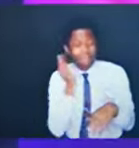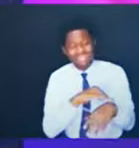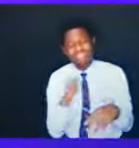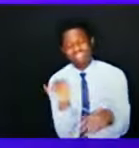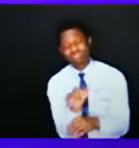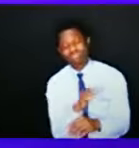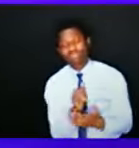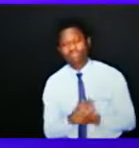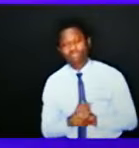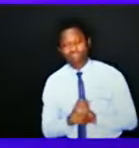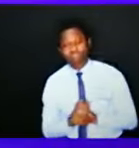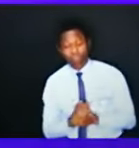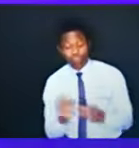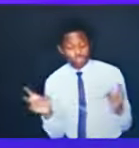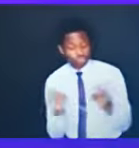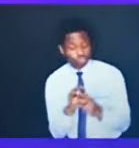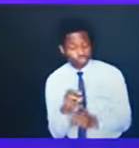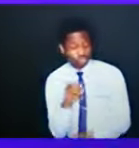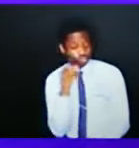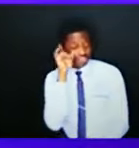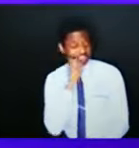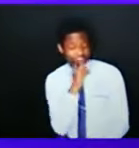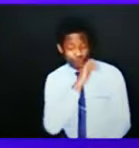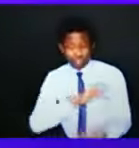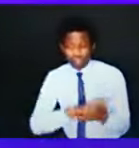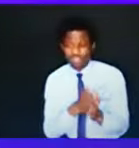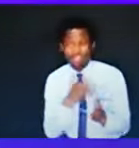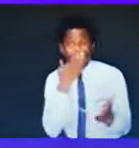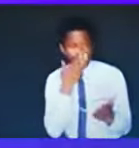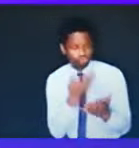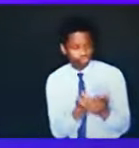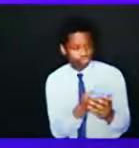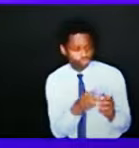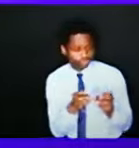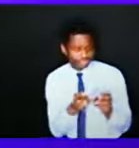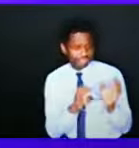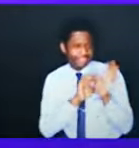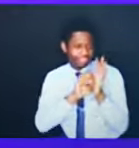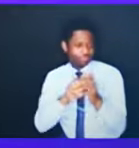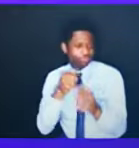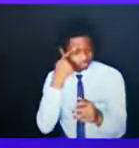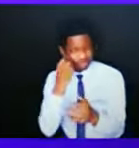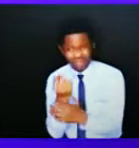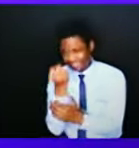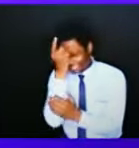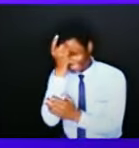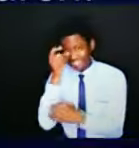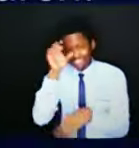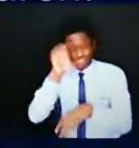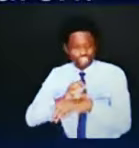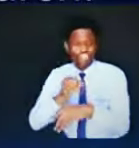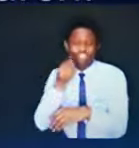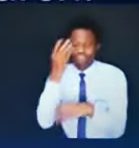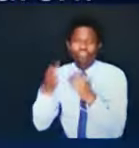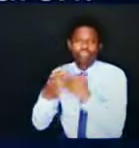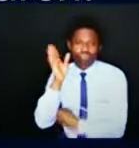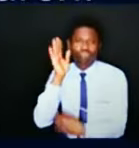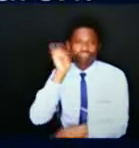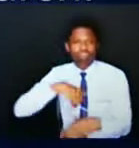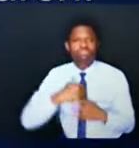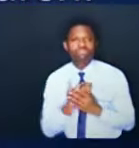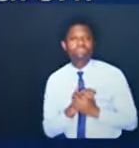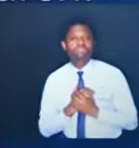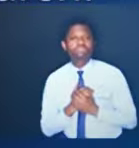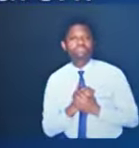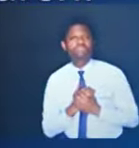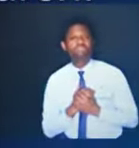So Israel becomes a good pattern for the understanding of the church of God. Into she Israel wa brabo etumi yen